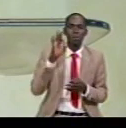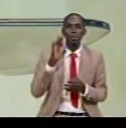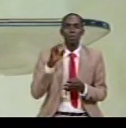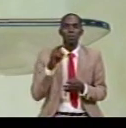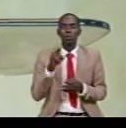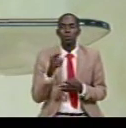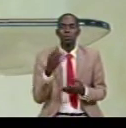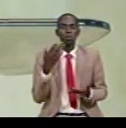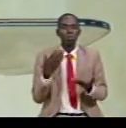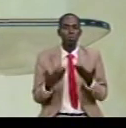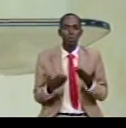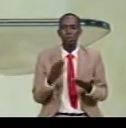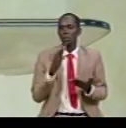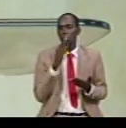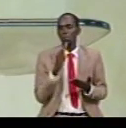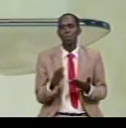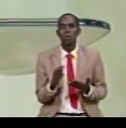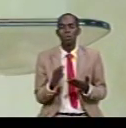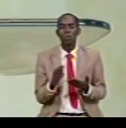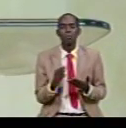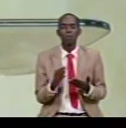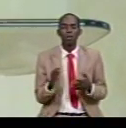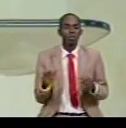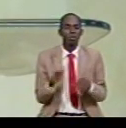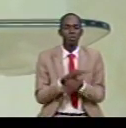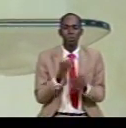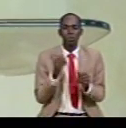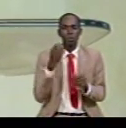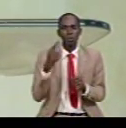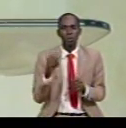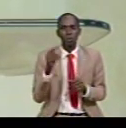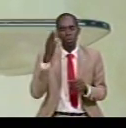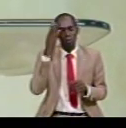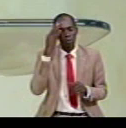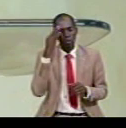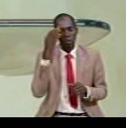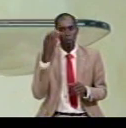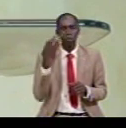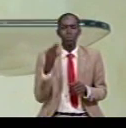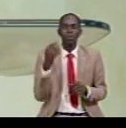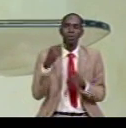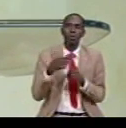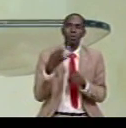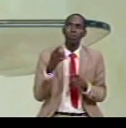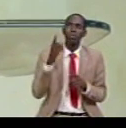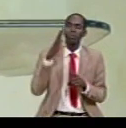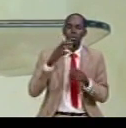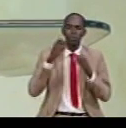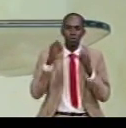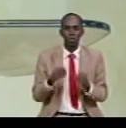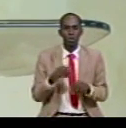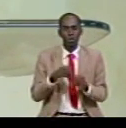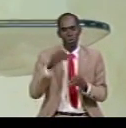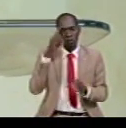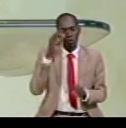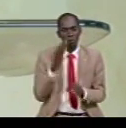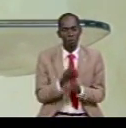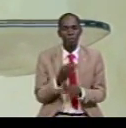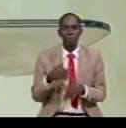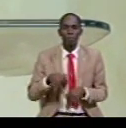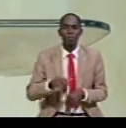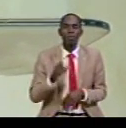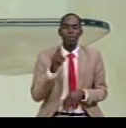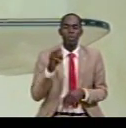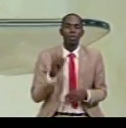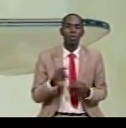you know, well grounded in the faith, established with all the knowledge of the Word of God, yet you need to be